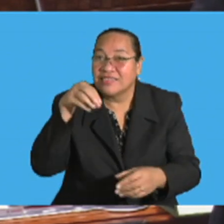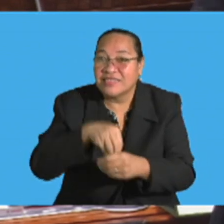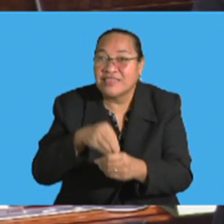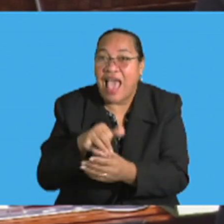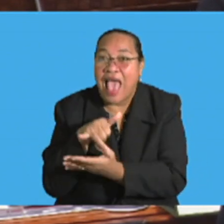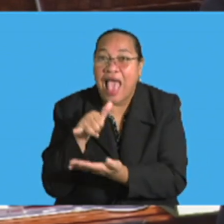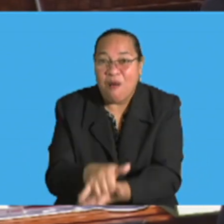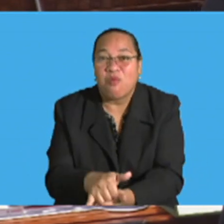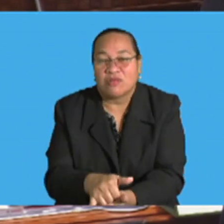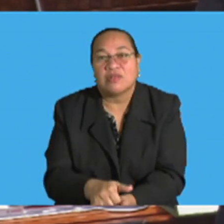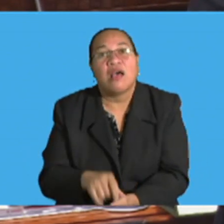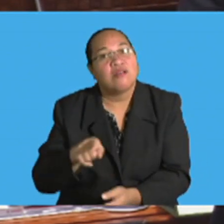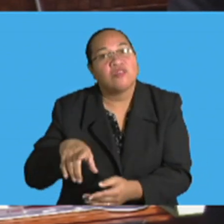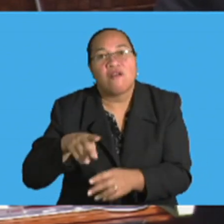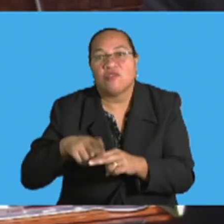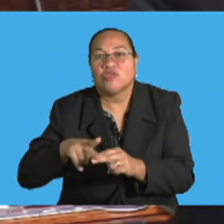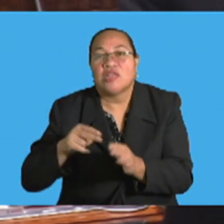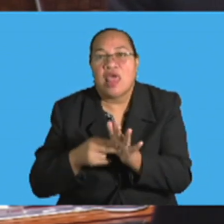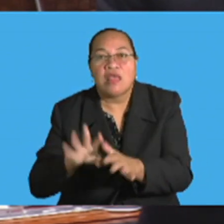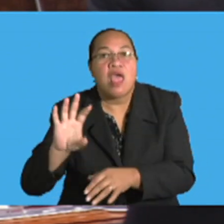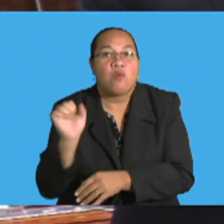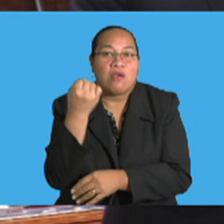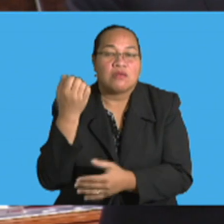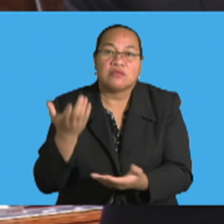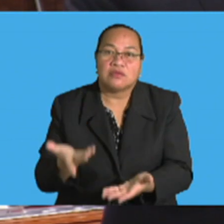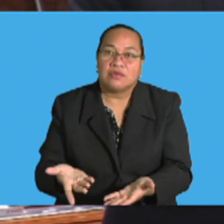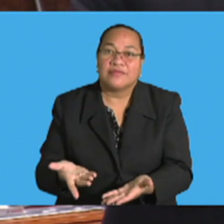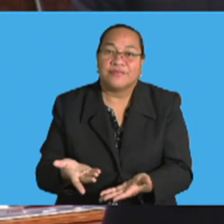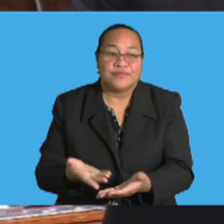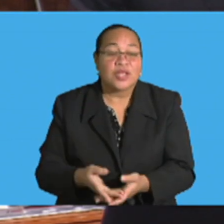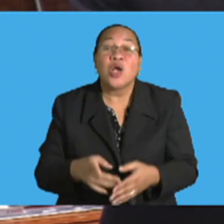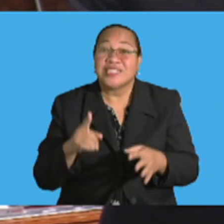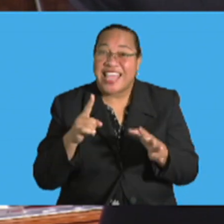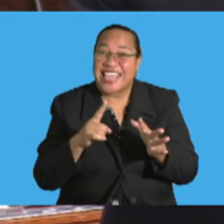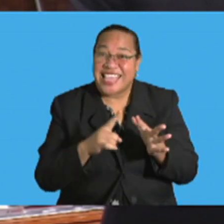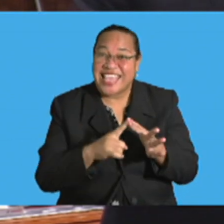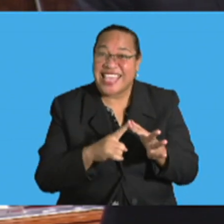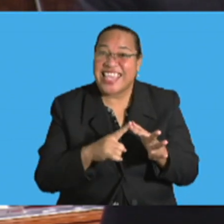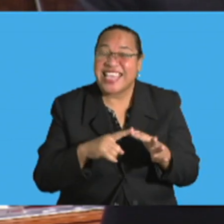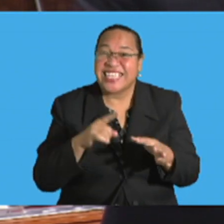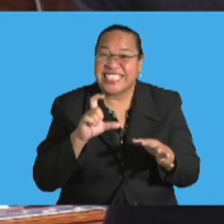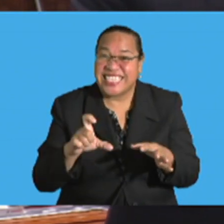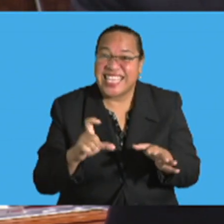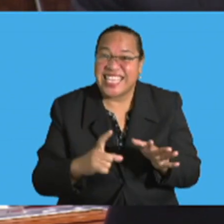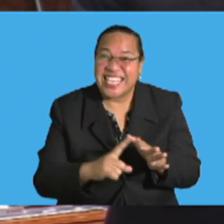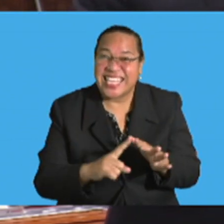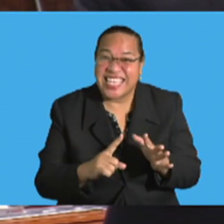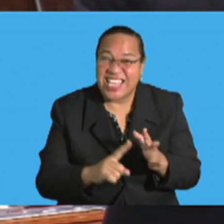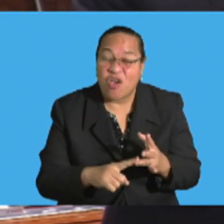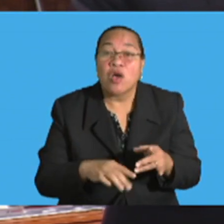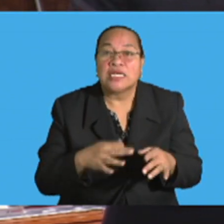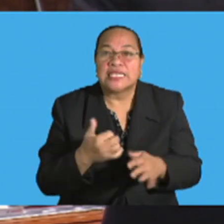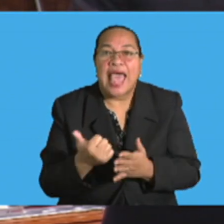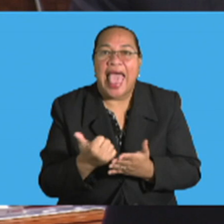Speaker, sir, yes, of course, the executive chairman is no longer the executive chairman. He's actually the acting